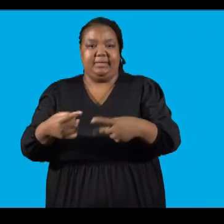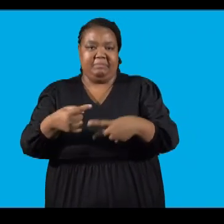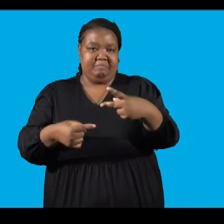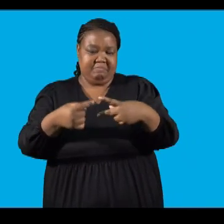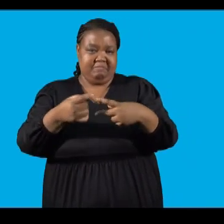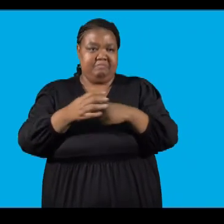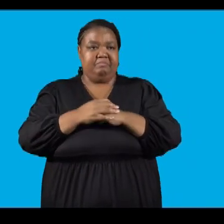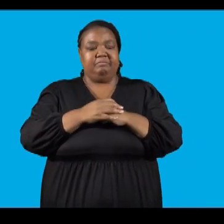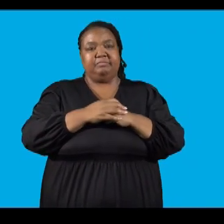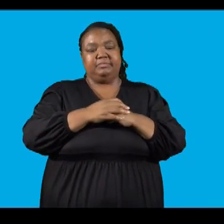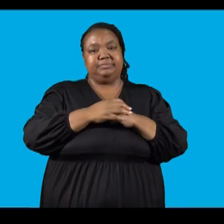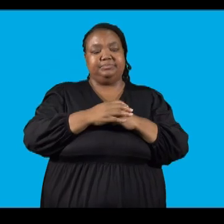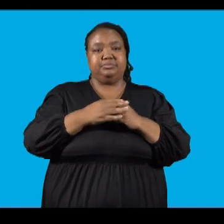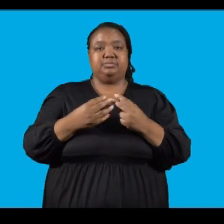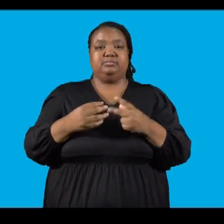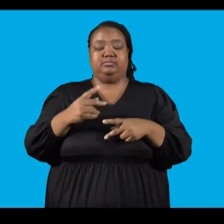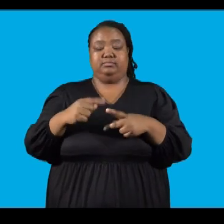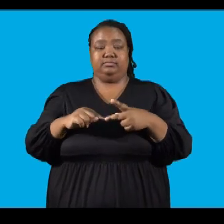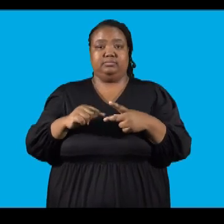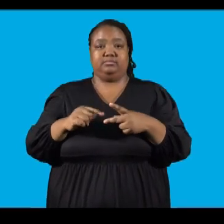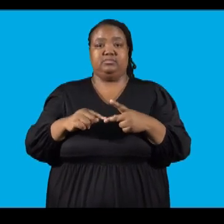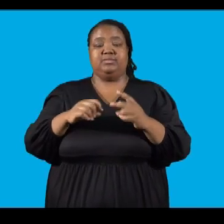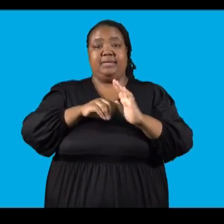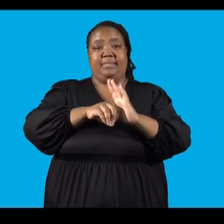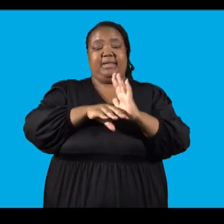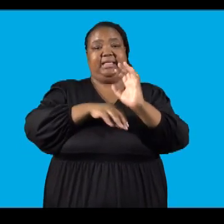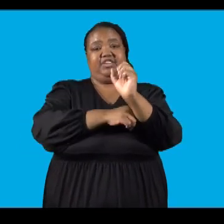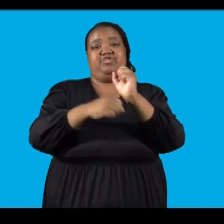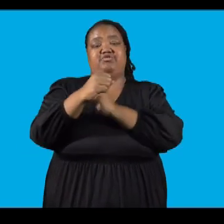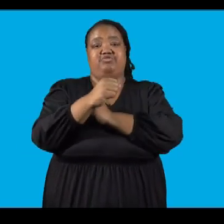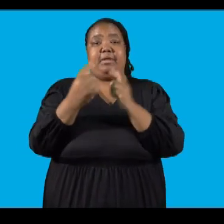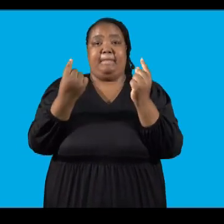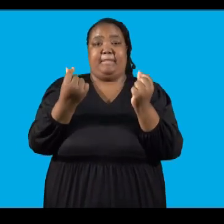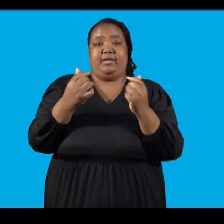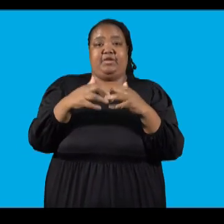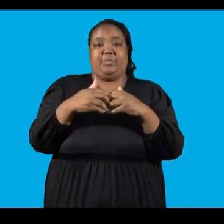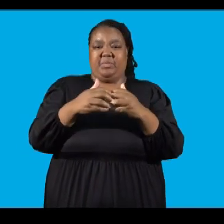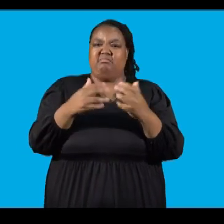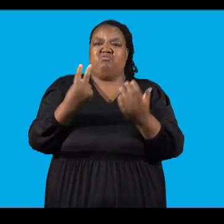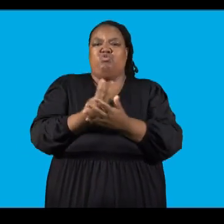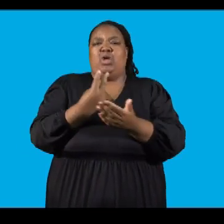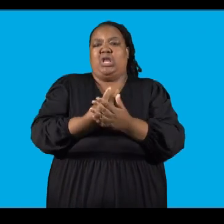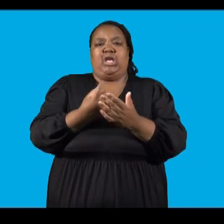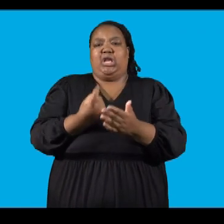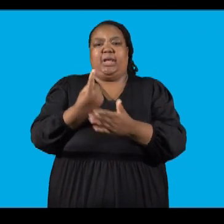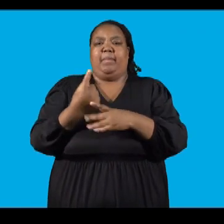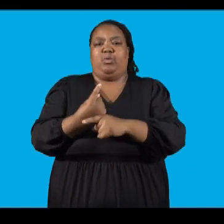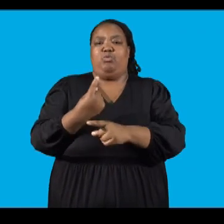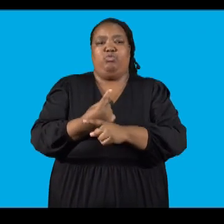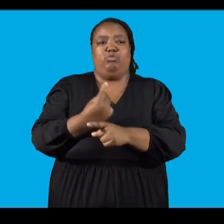or supply. Number 2, name the market structure where price fixing is